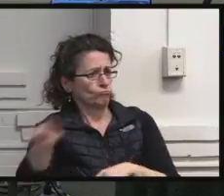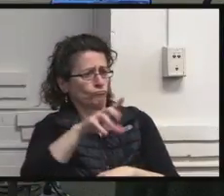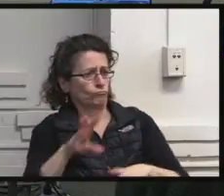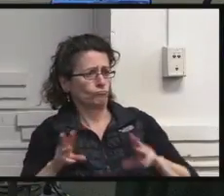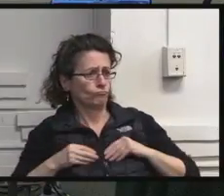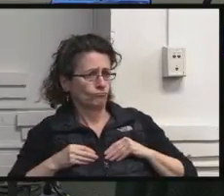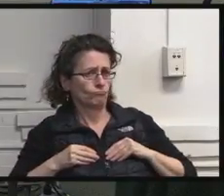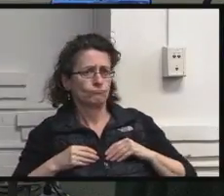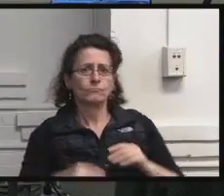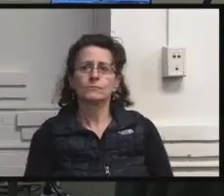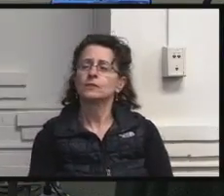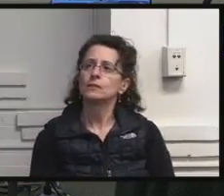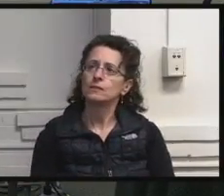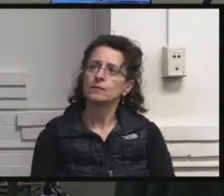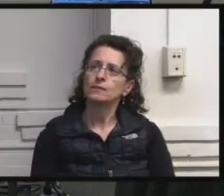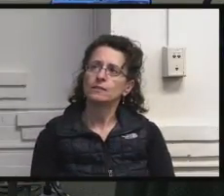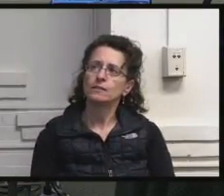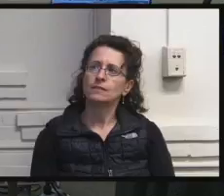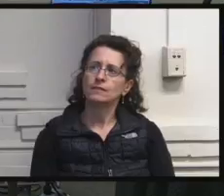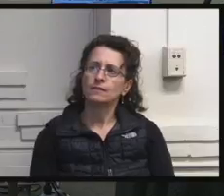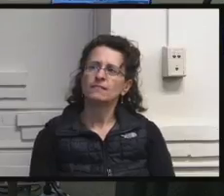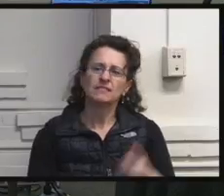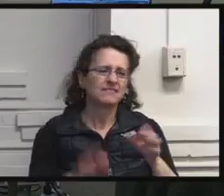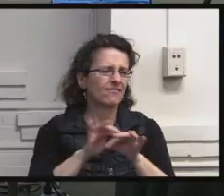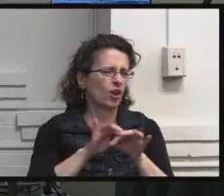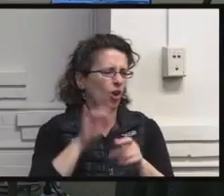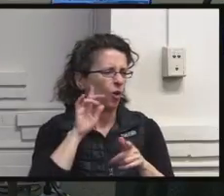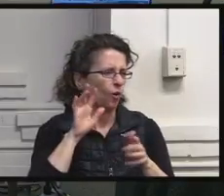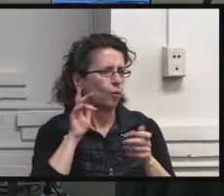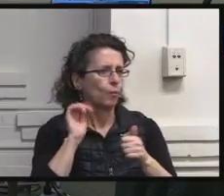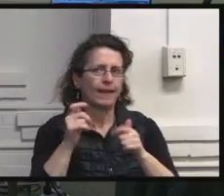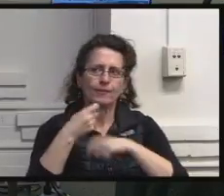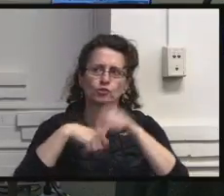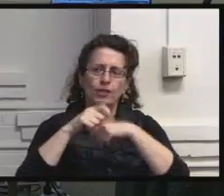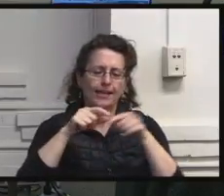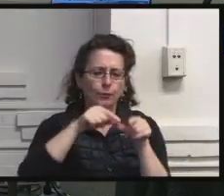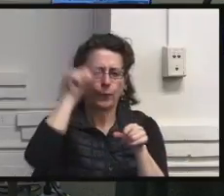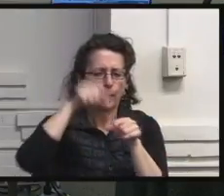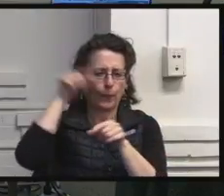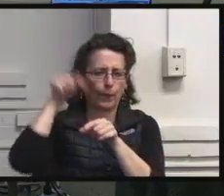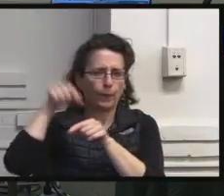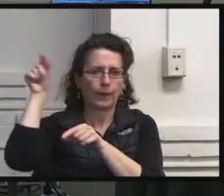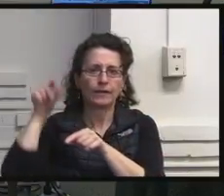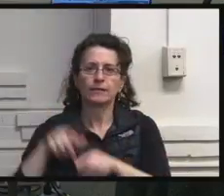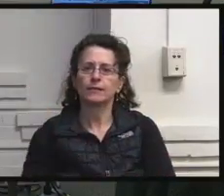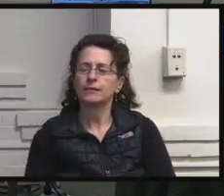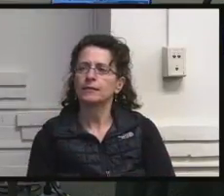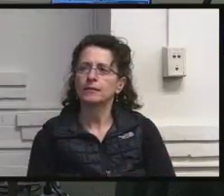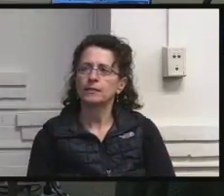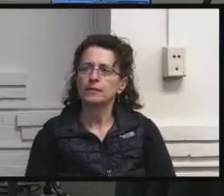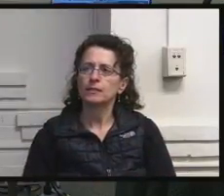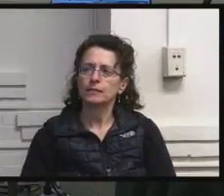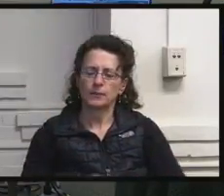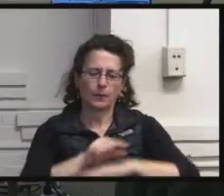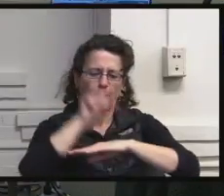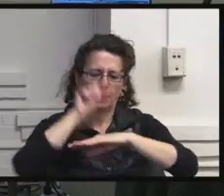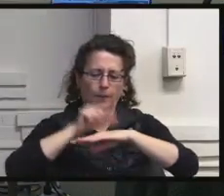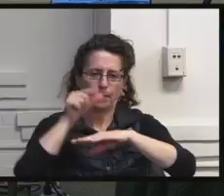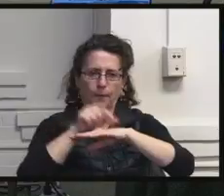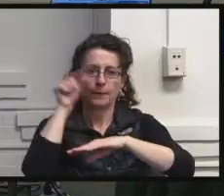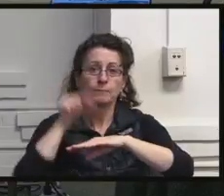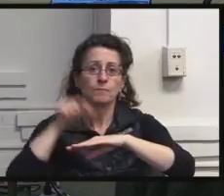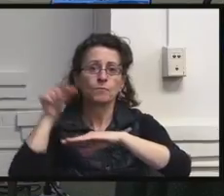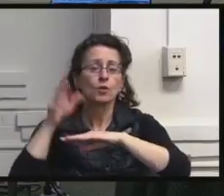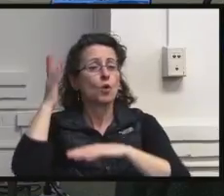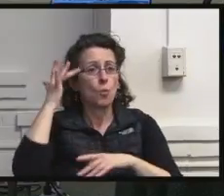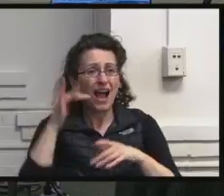Elliot Street Bridge? Once you start voting, those will come down. One of the complications to this bridge and the reason why we need the 8 weeks, in